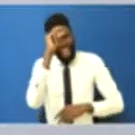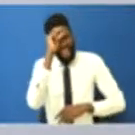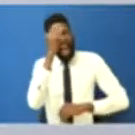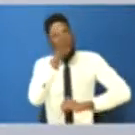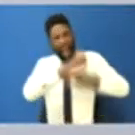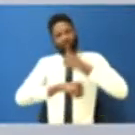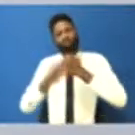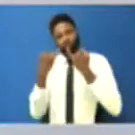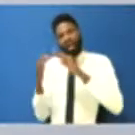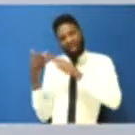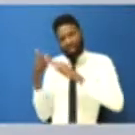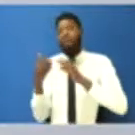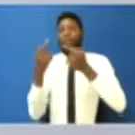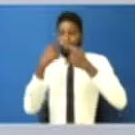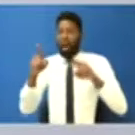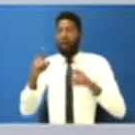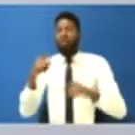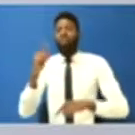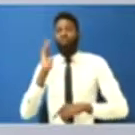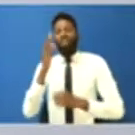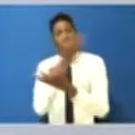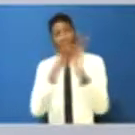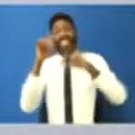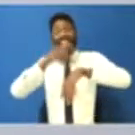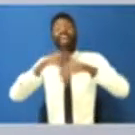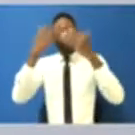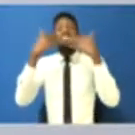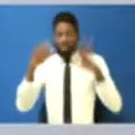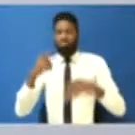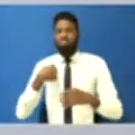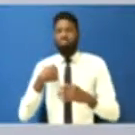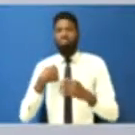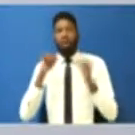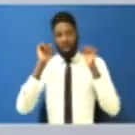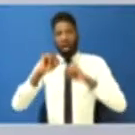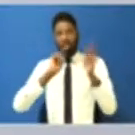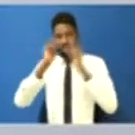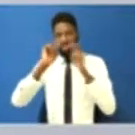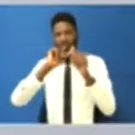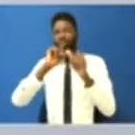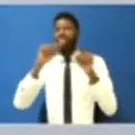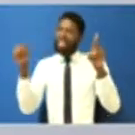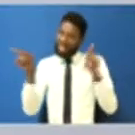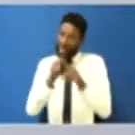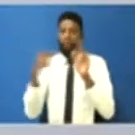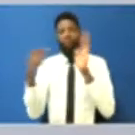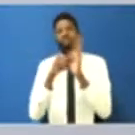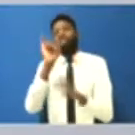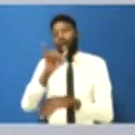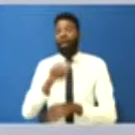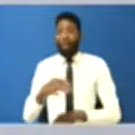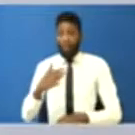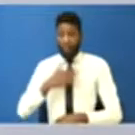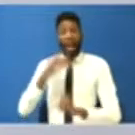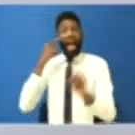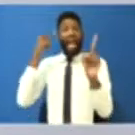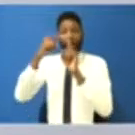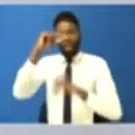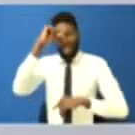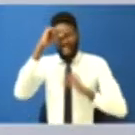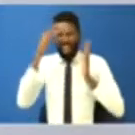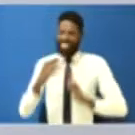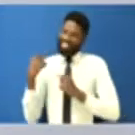in due course when this time after this i'm available to speak to that of course my intention to run for governor of nairobi has been my intention